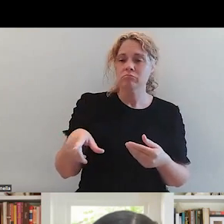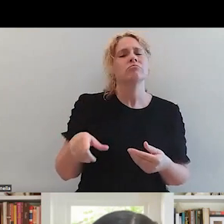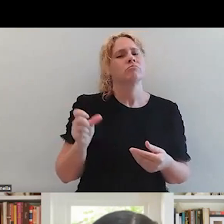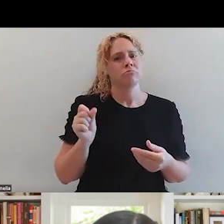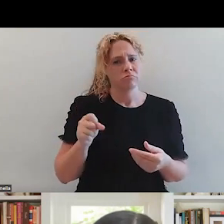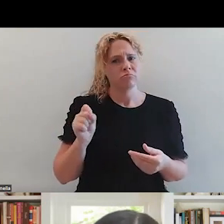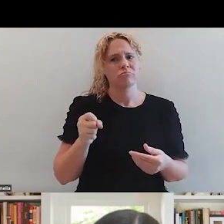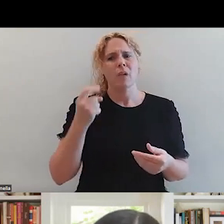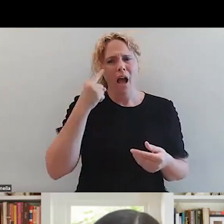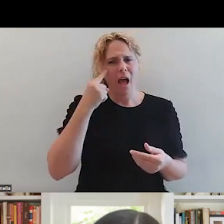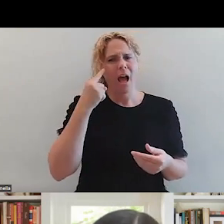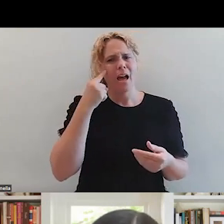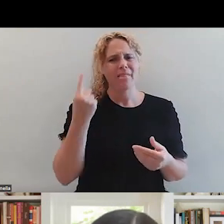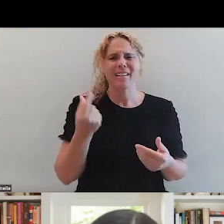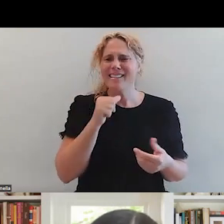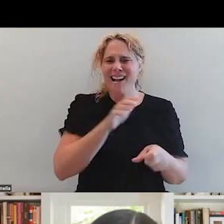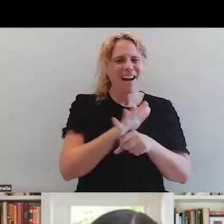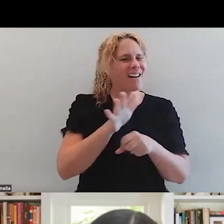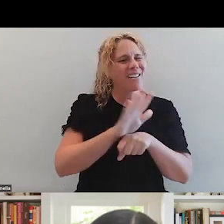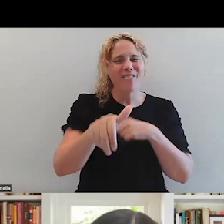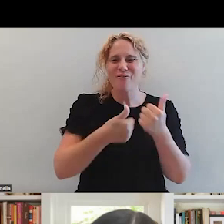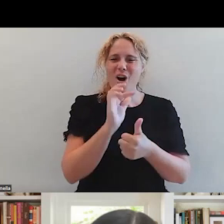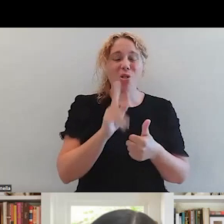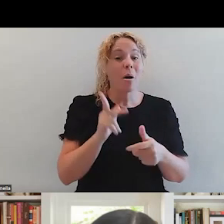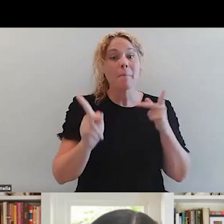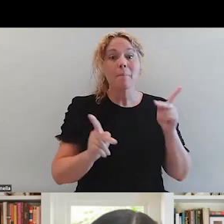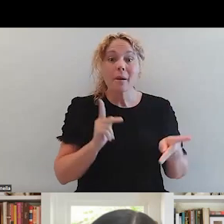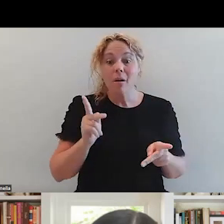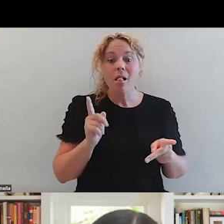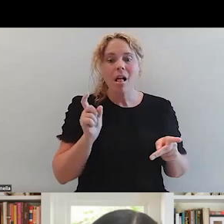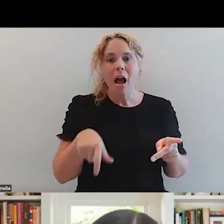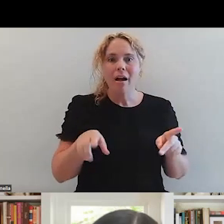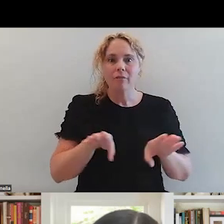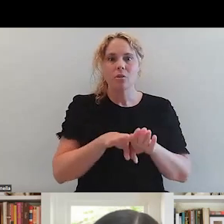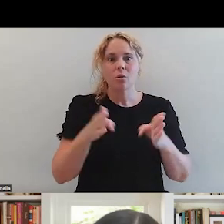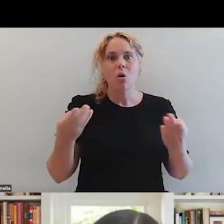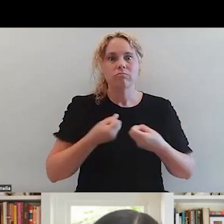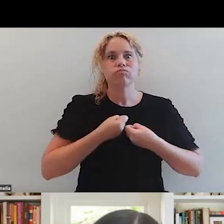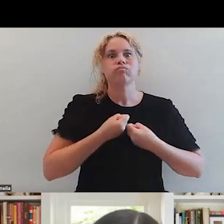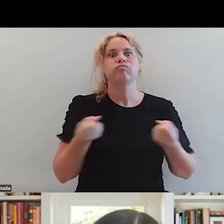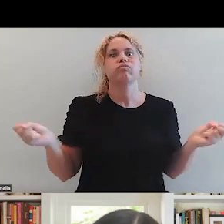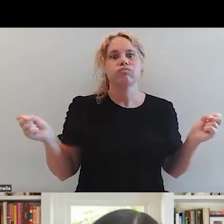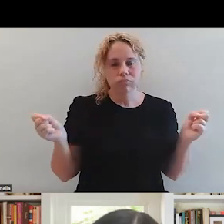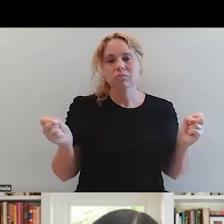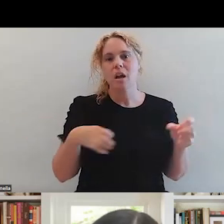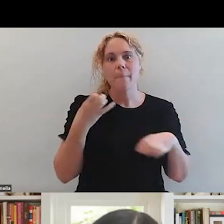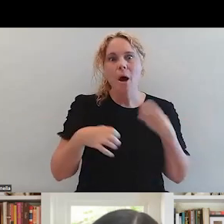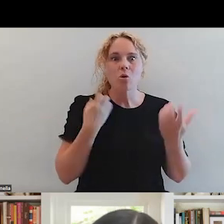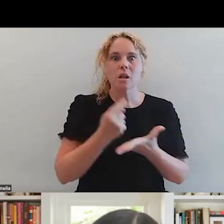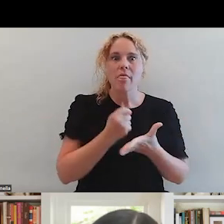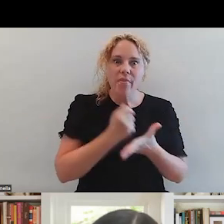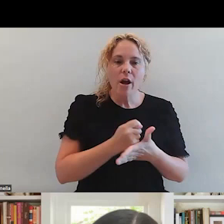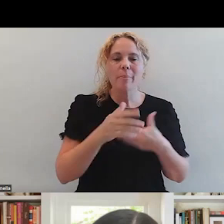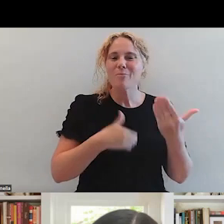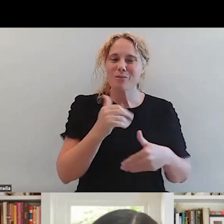Absolutely. I mean, I think that there's not enough follow-up. When people have to open up their emotions and go through this therapy process, I don't